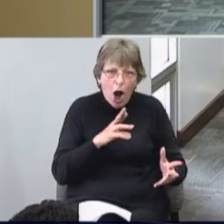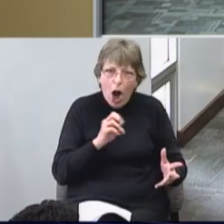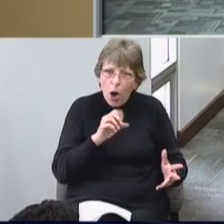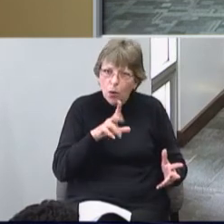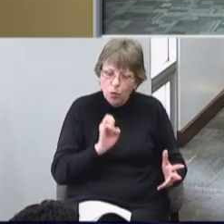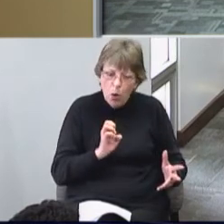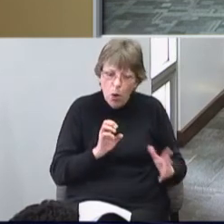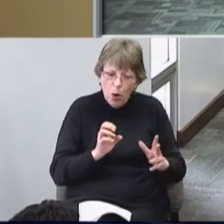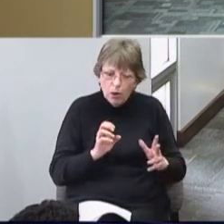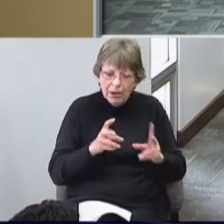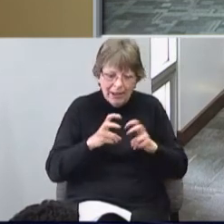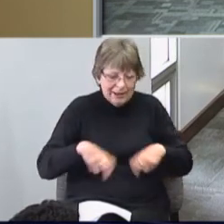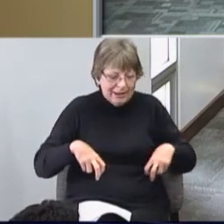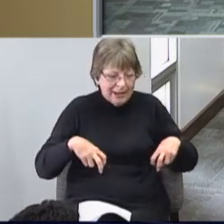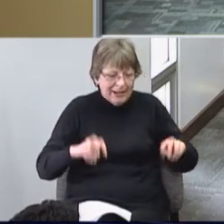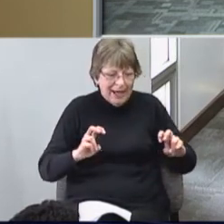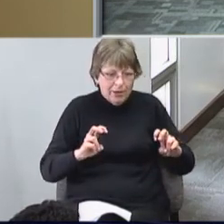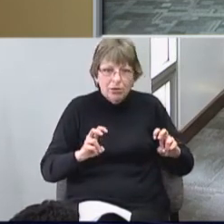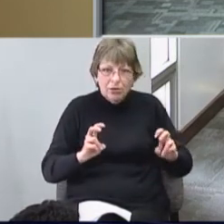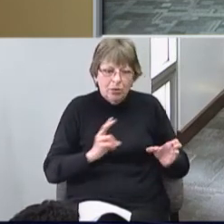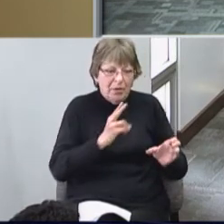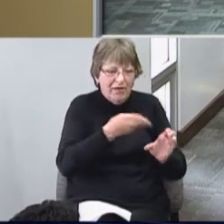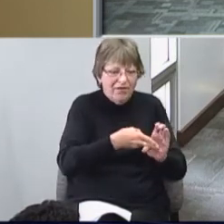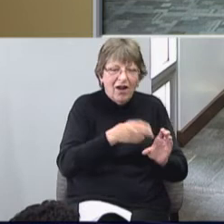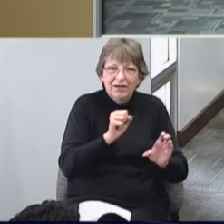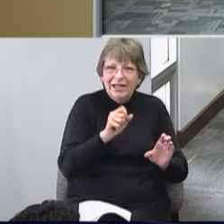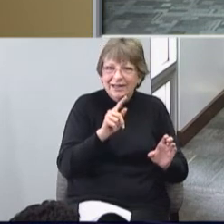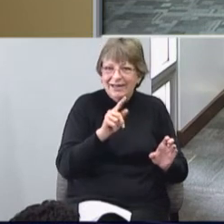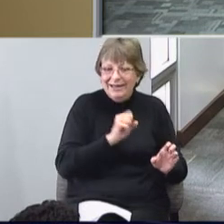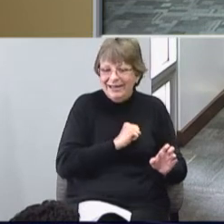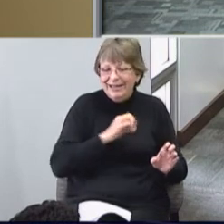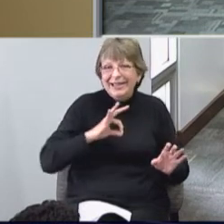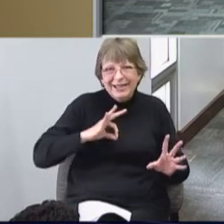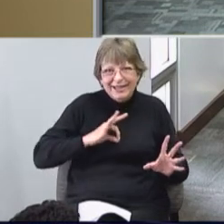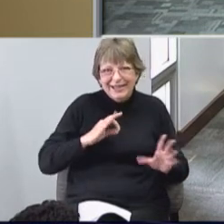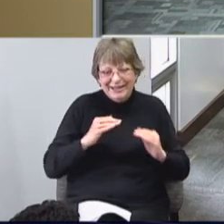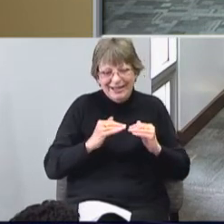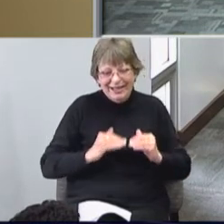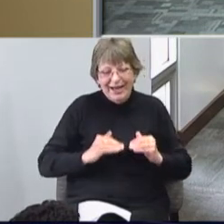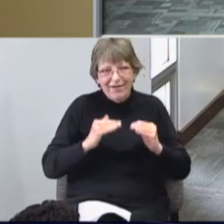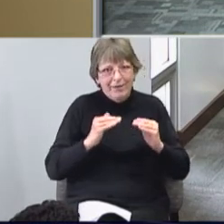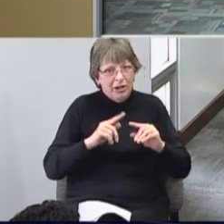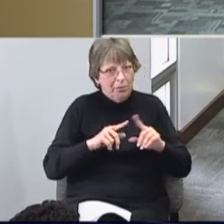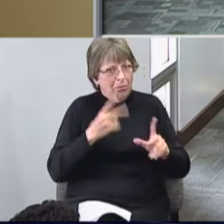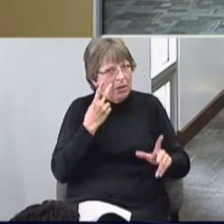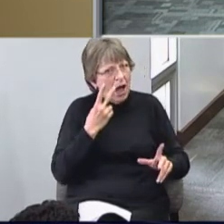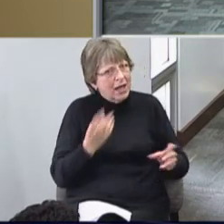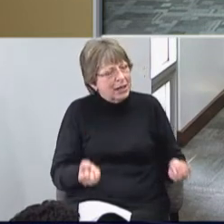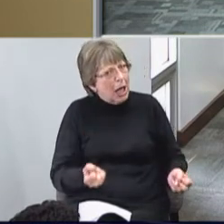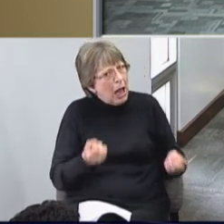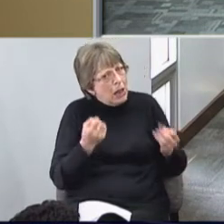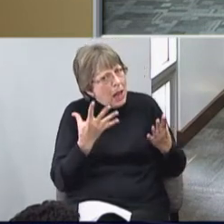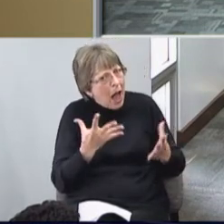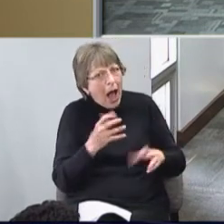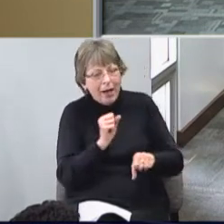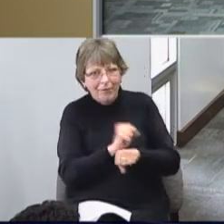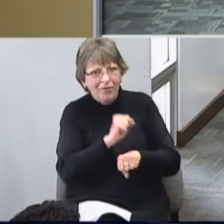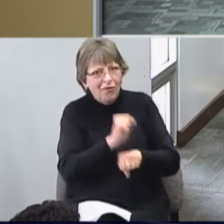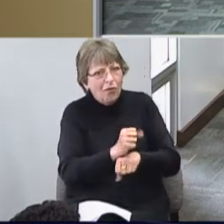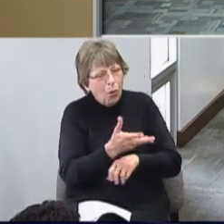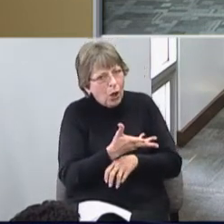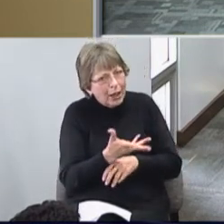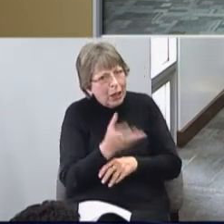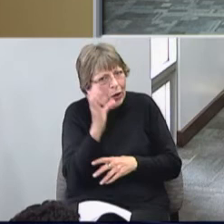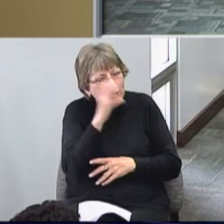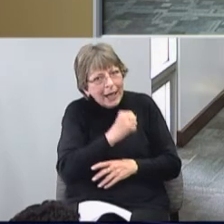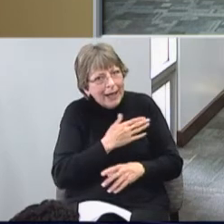get involved in the staffing levels, but I see an insurmountable amount of additional workload here. And I guess